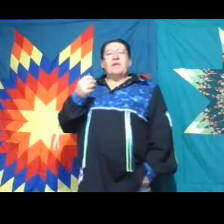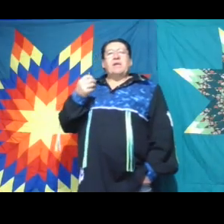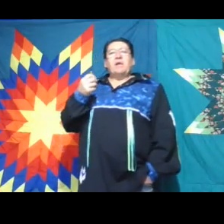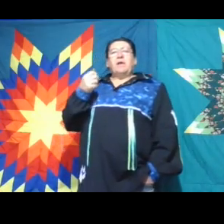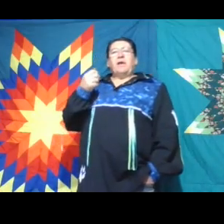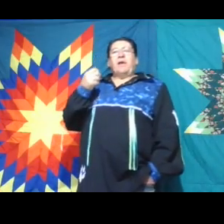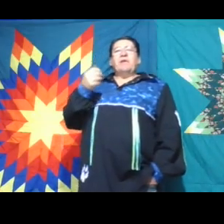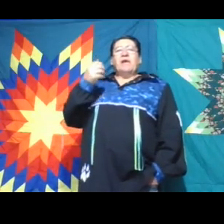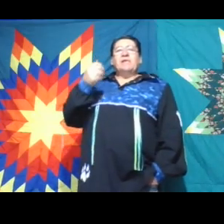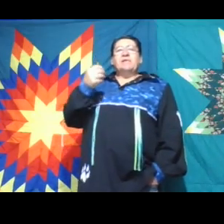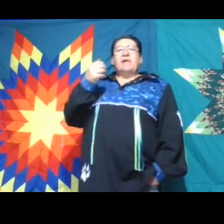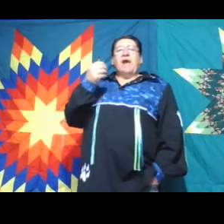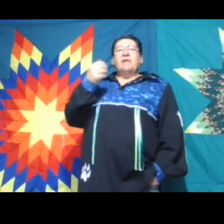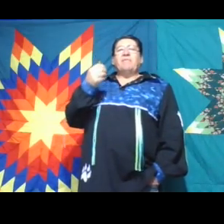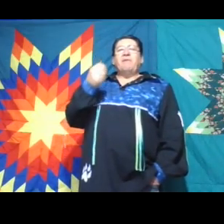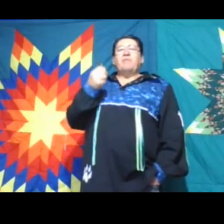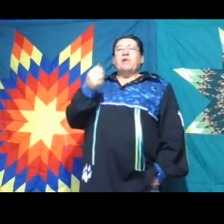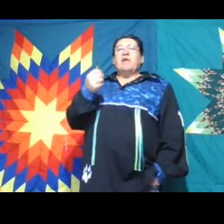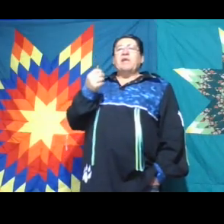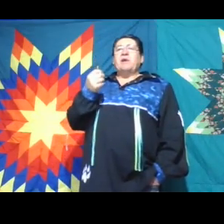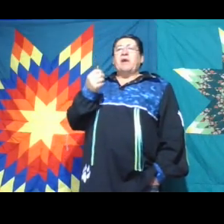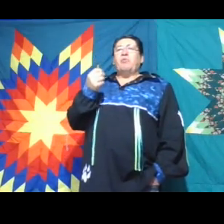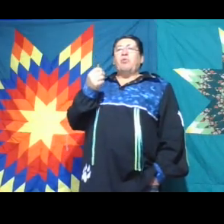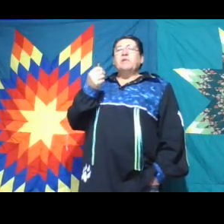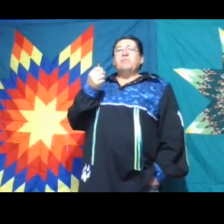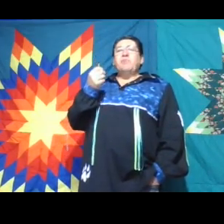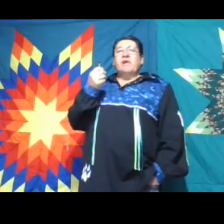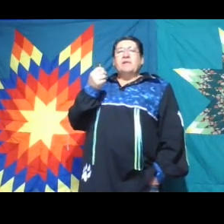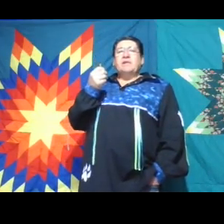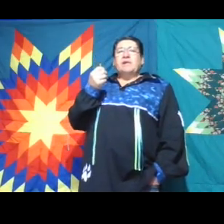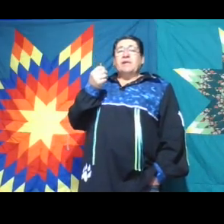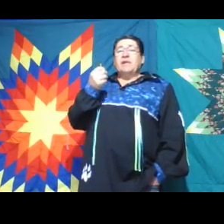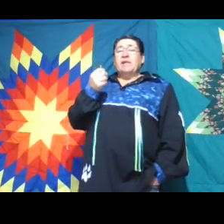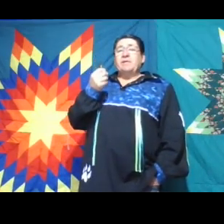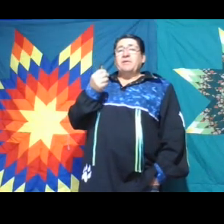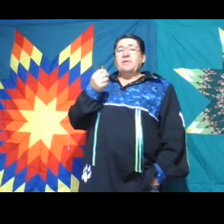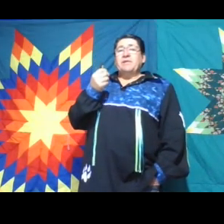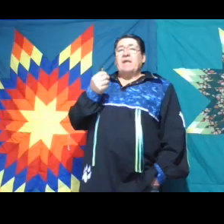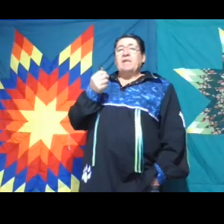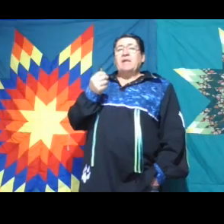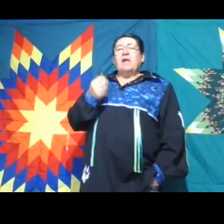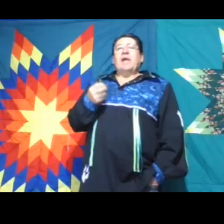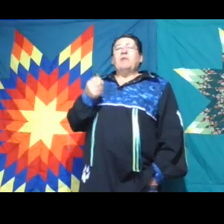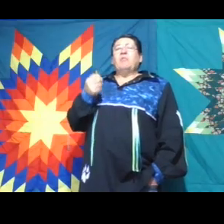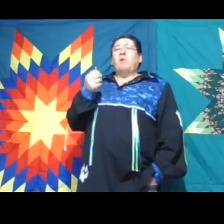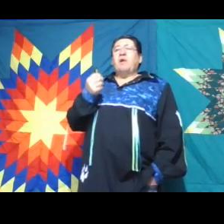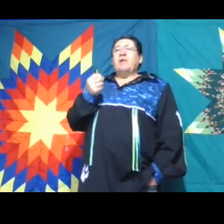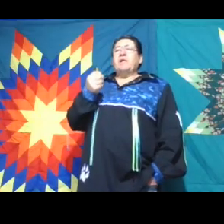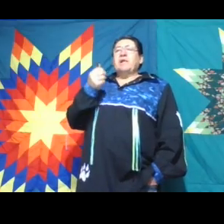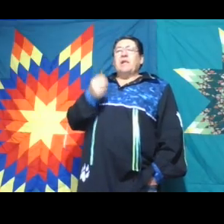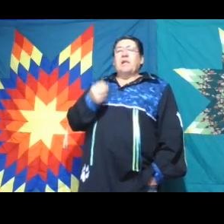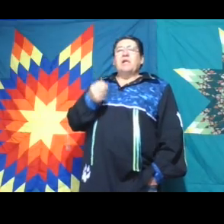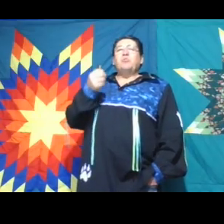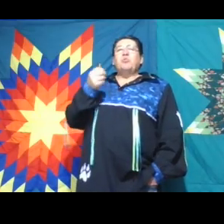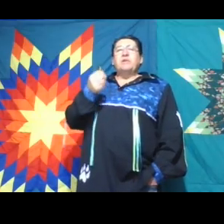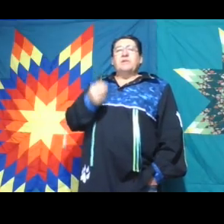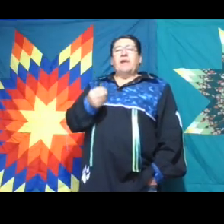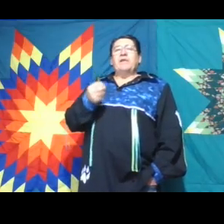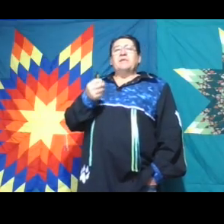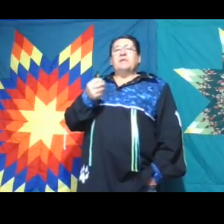repeat everything I said at the very beginning. It wasn't because he didn't understand it. He wanted the